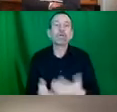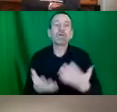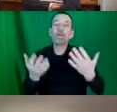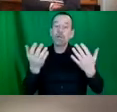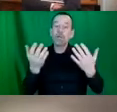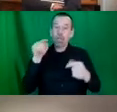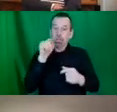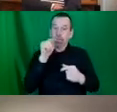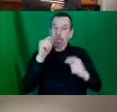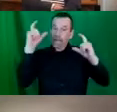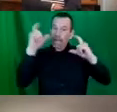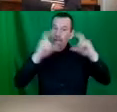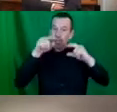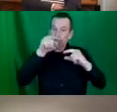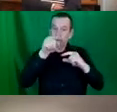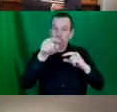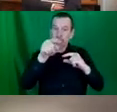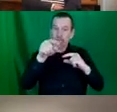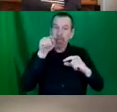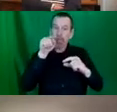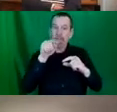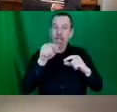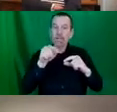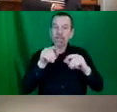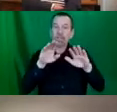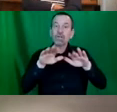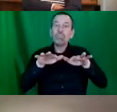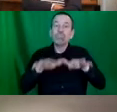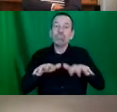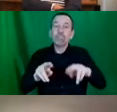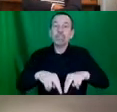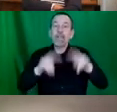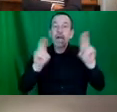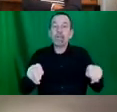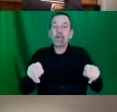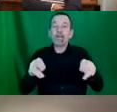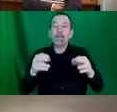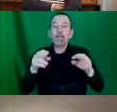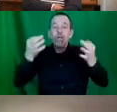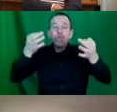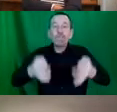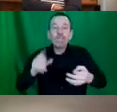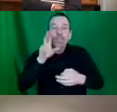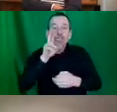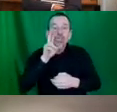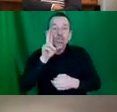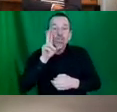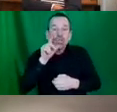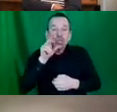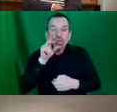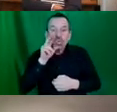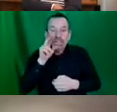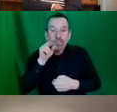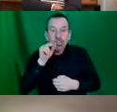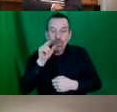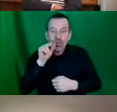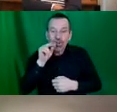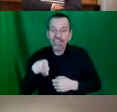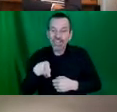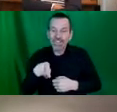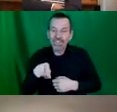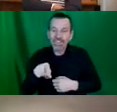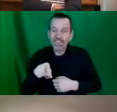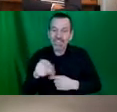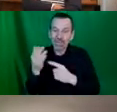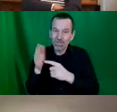This image was featured in the British Library's official Twitter, showing the before and after photograph of the end band and tail of the binding. It was thrilling to